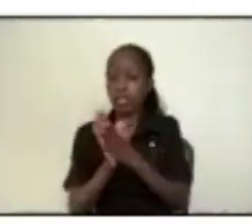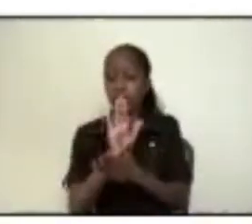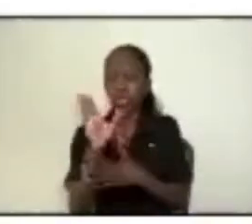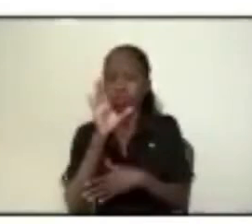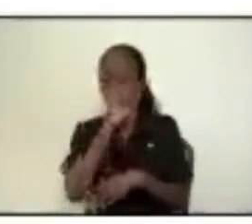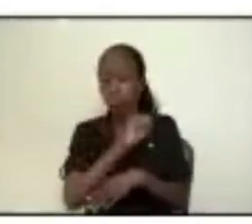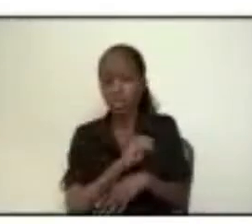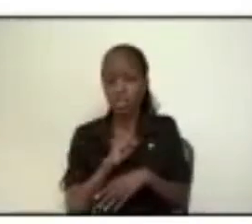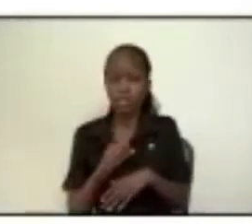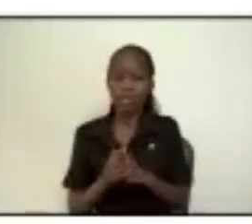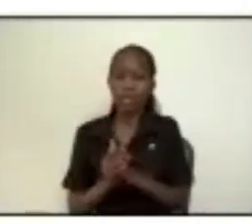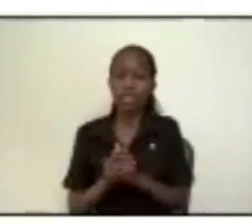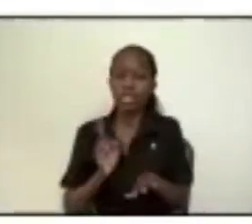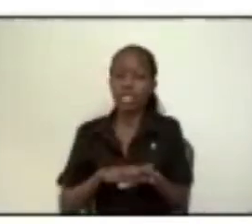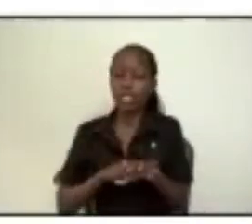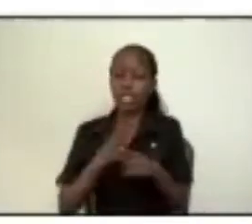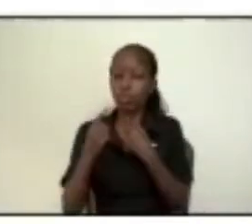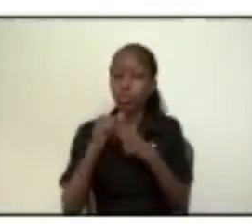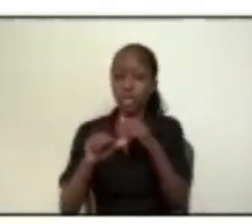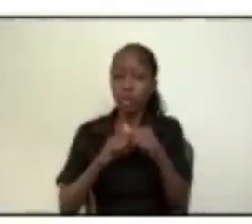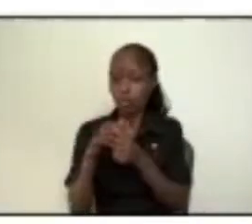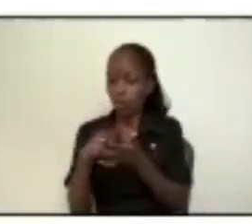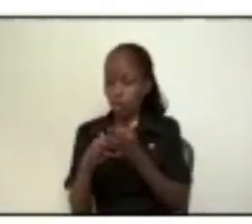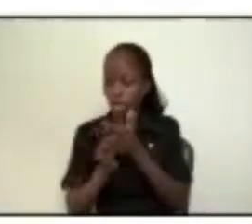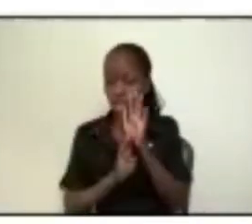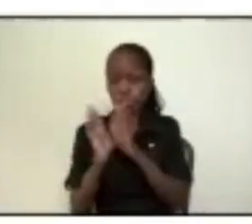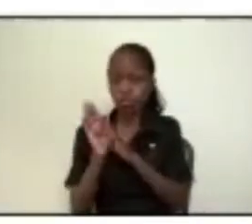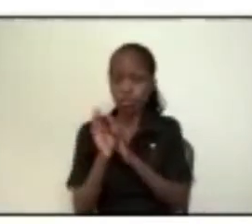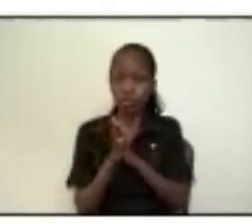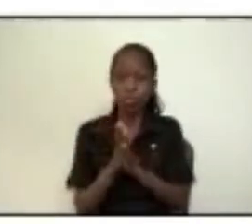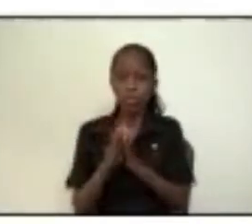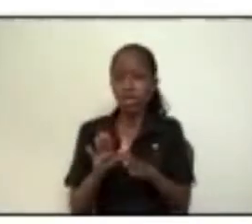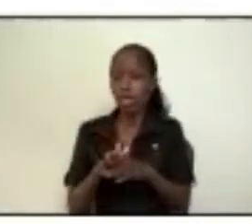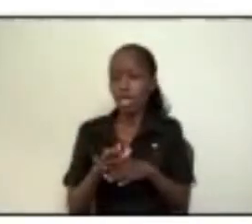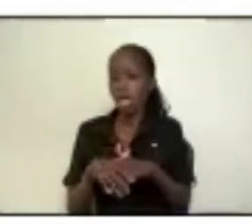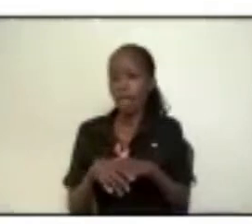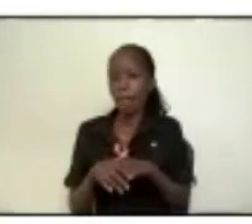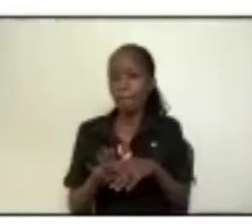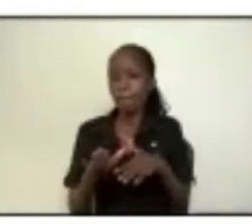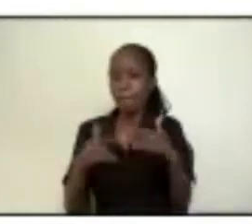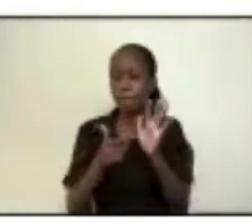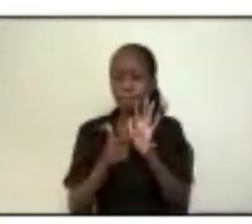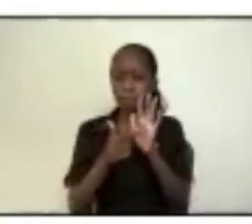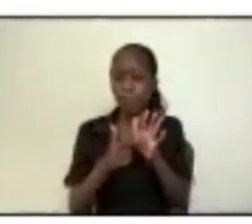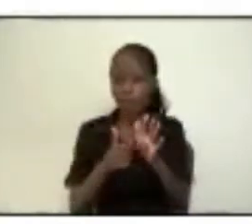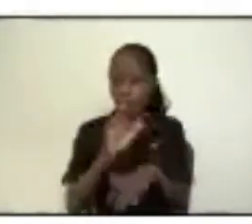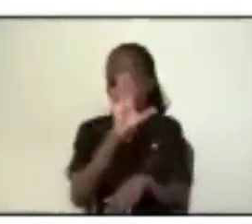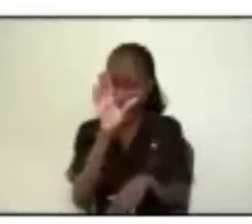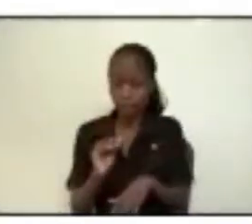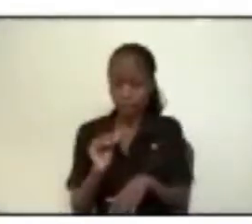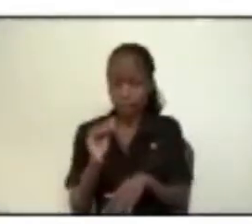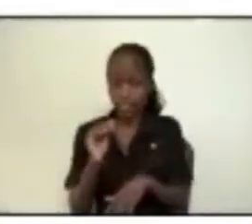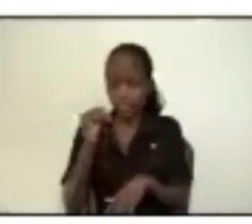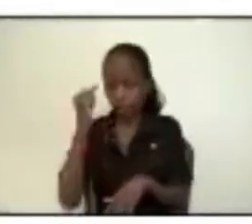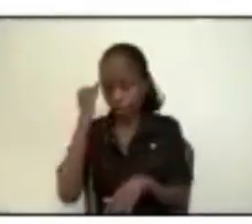missing entirely. When we talk about finance development, how represented are the African views